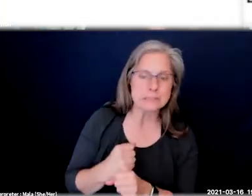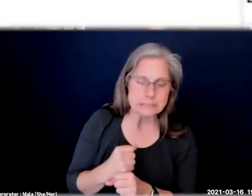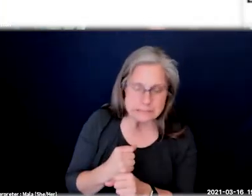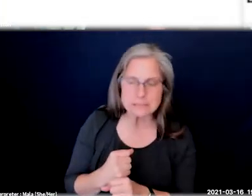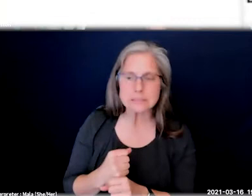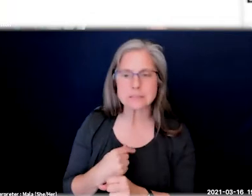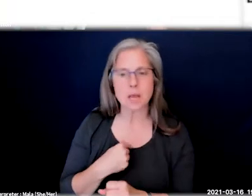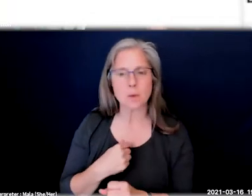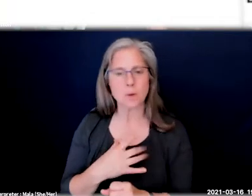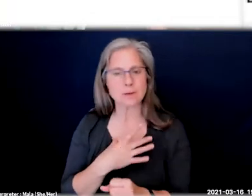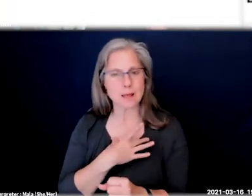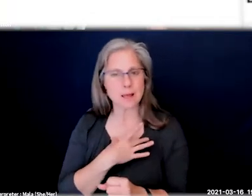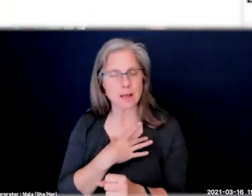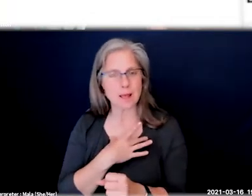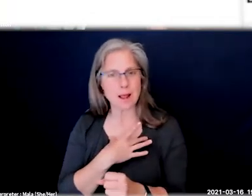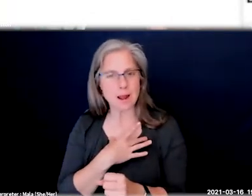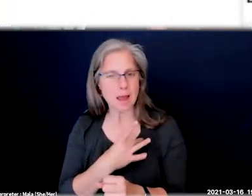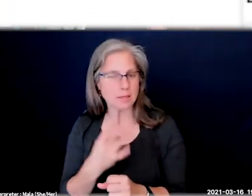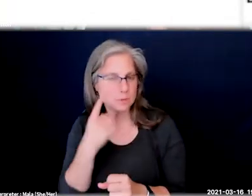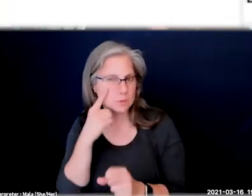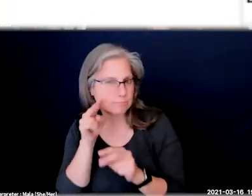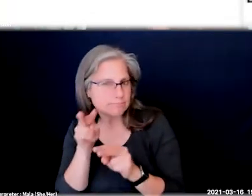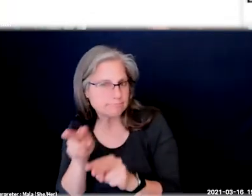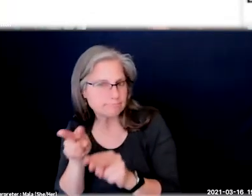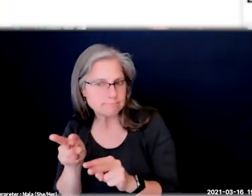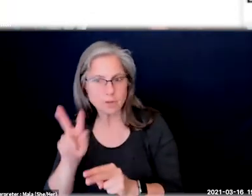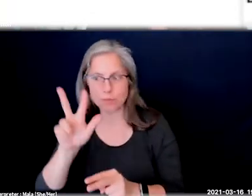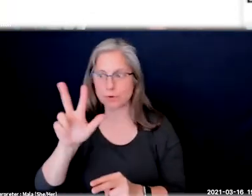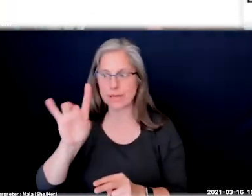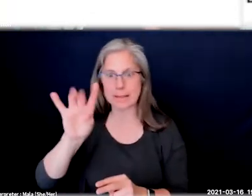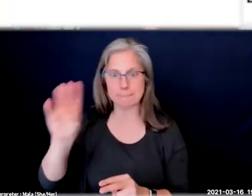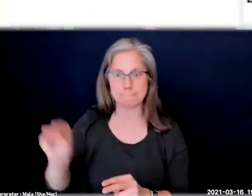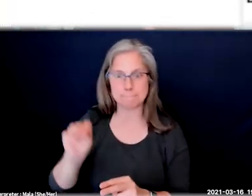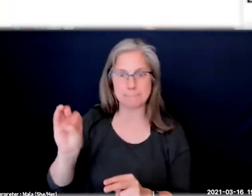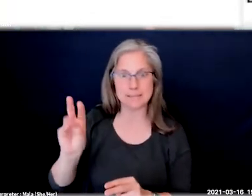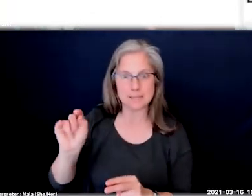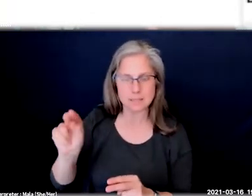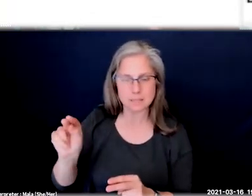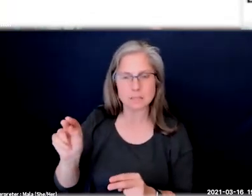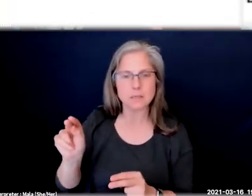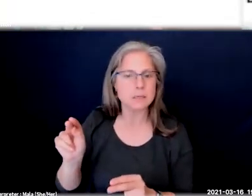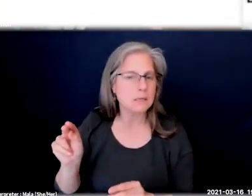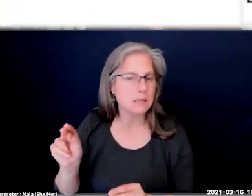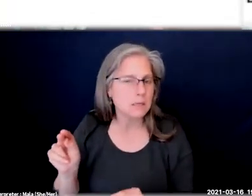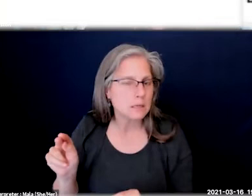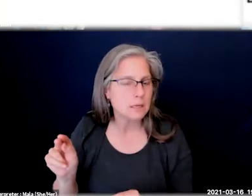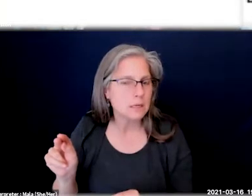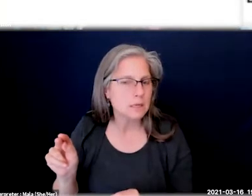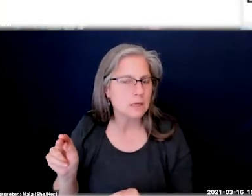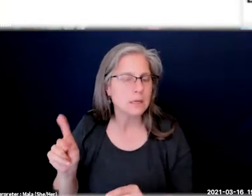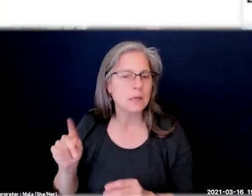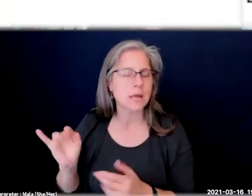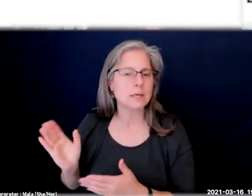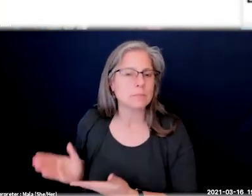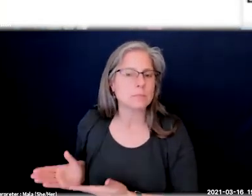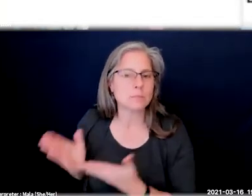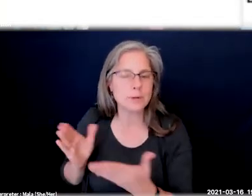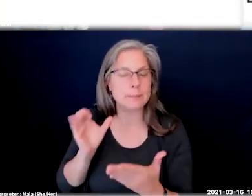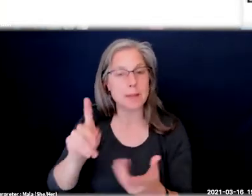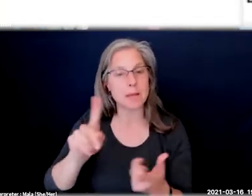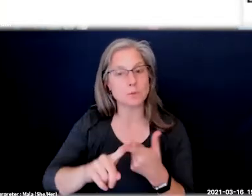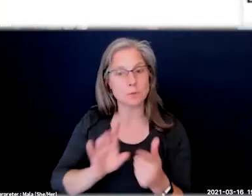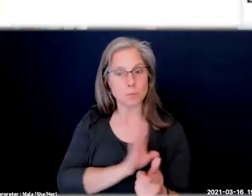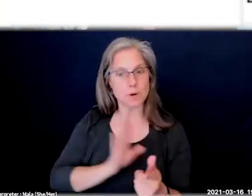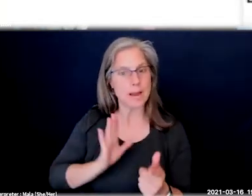keep an eye on this 38 million, and that reports are brought back to the board of how we are